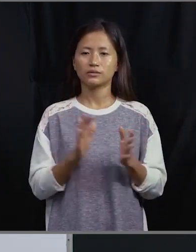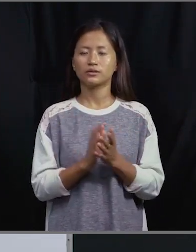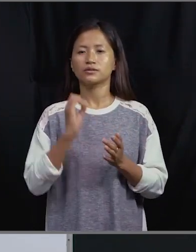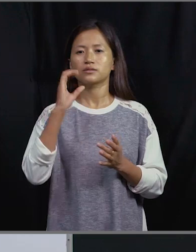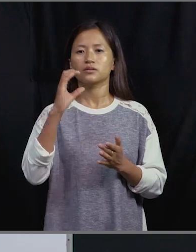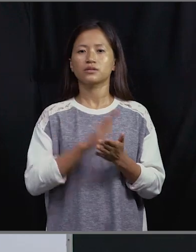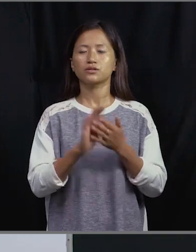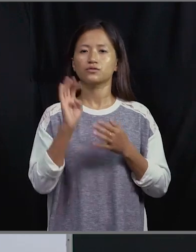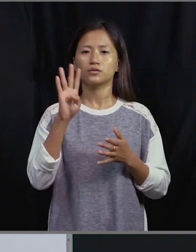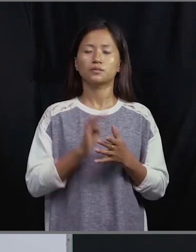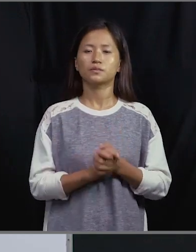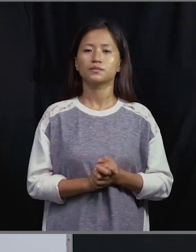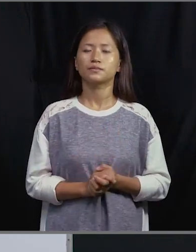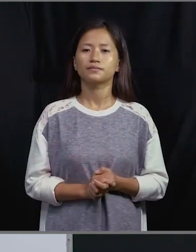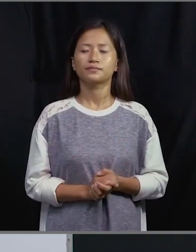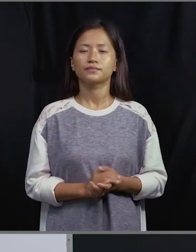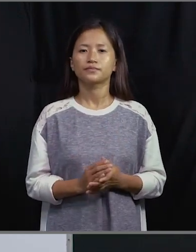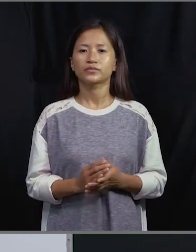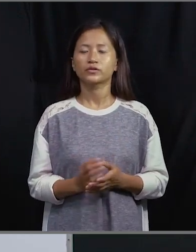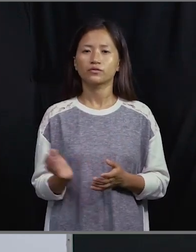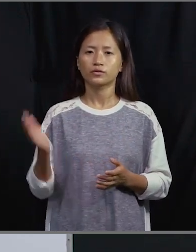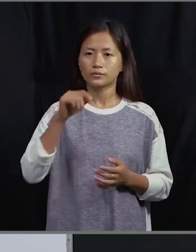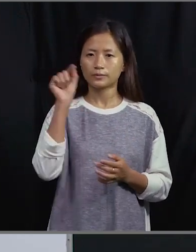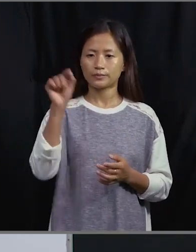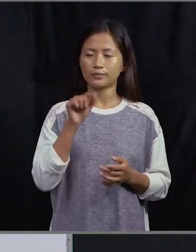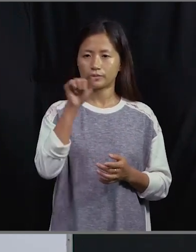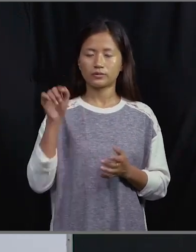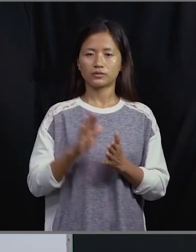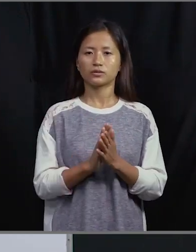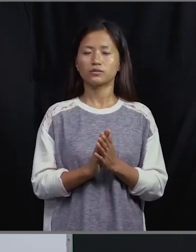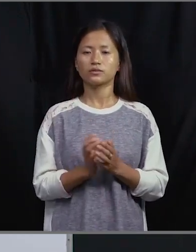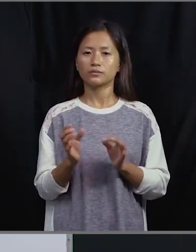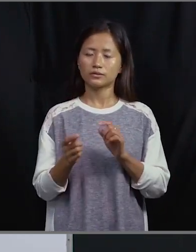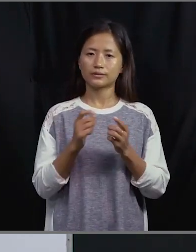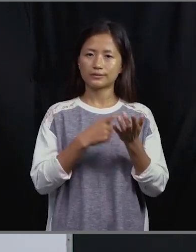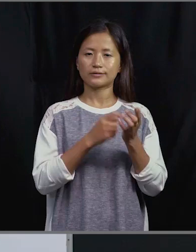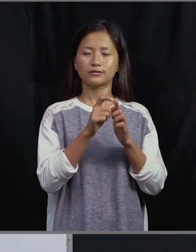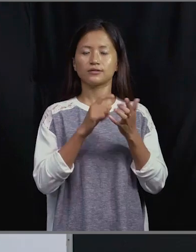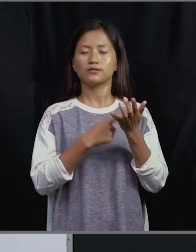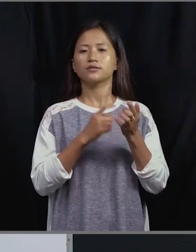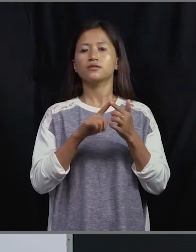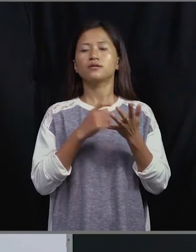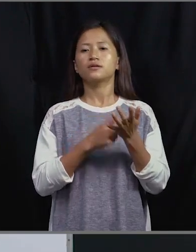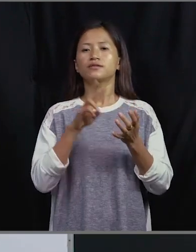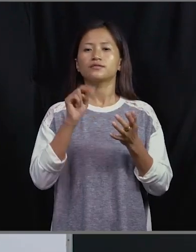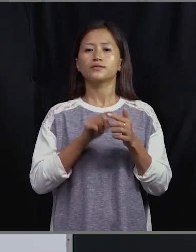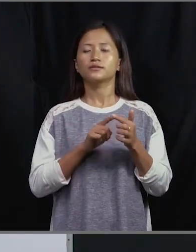CH4. So from the percentage composition, we have now derived the empirical formula.